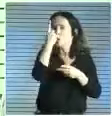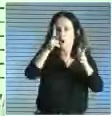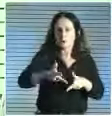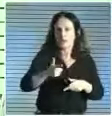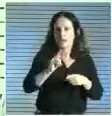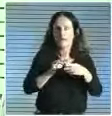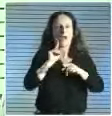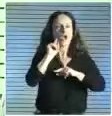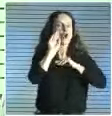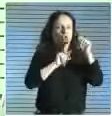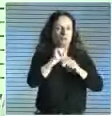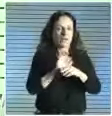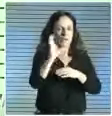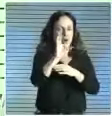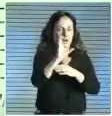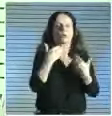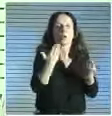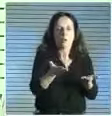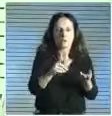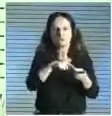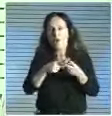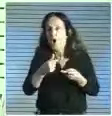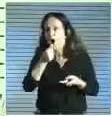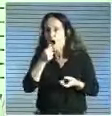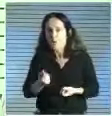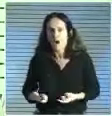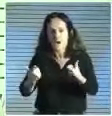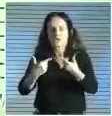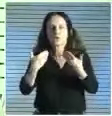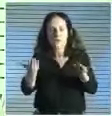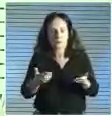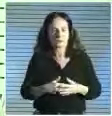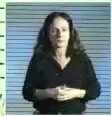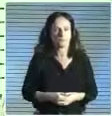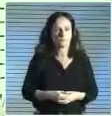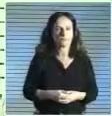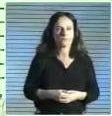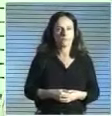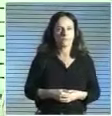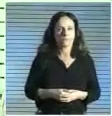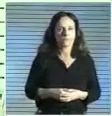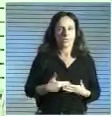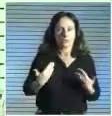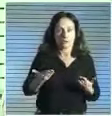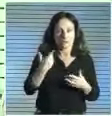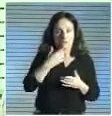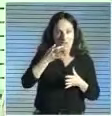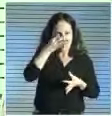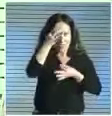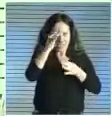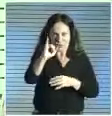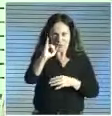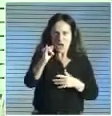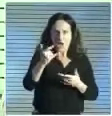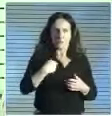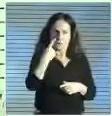Can we be better? Can we set targets maybe based on that syndicated data that is already available? And